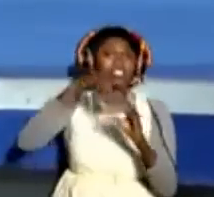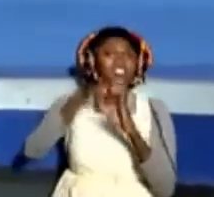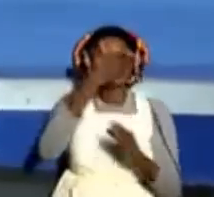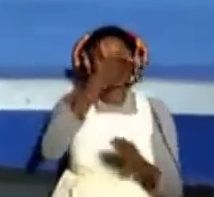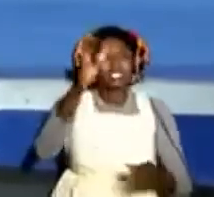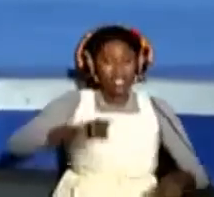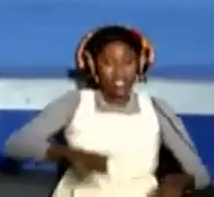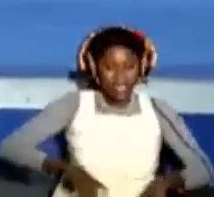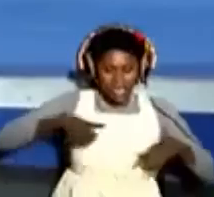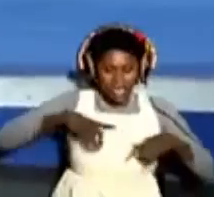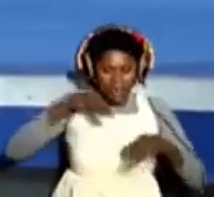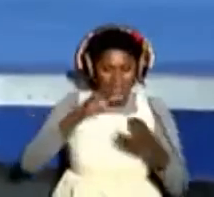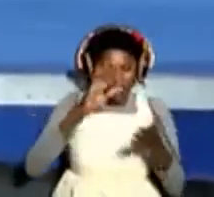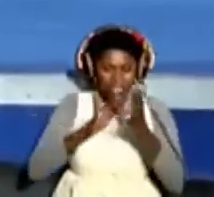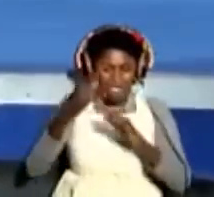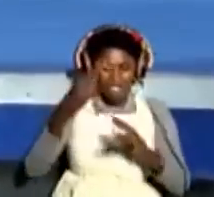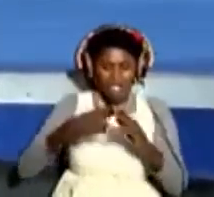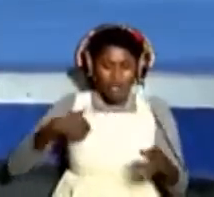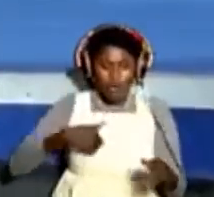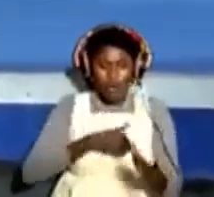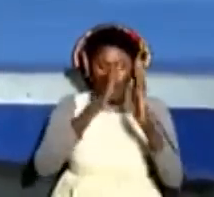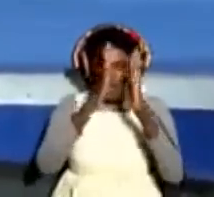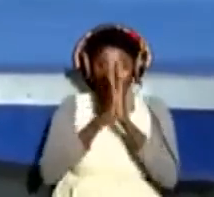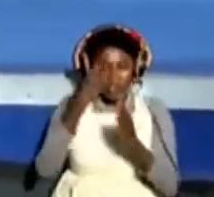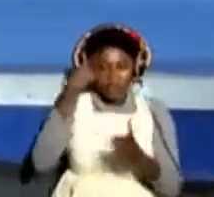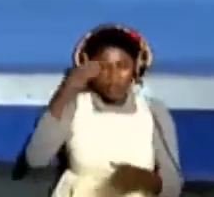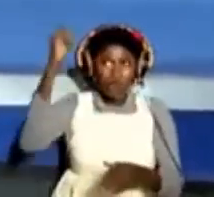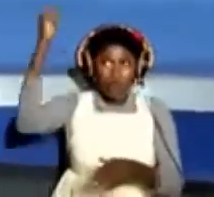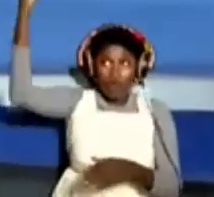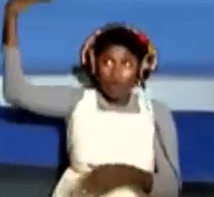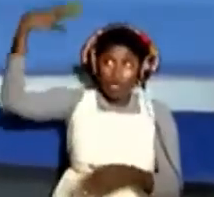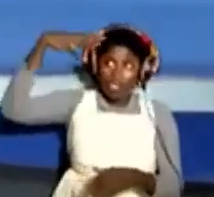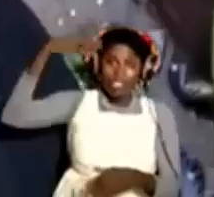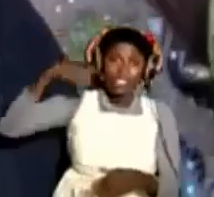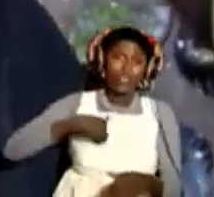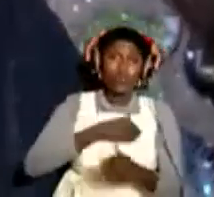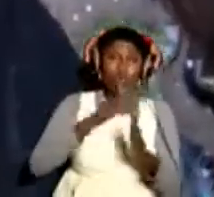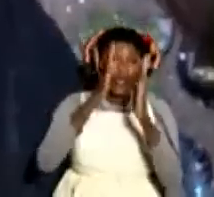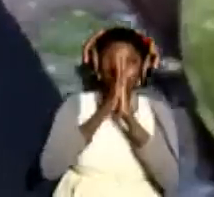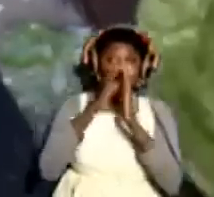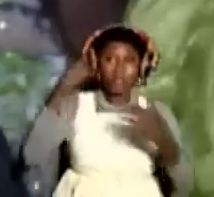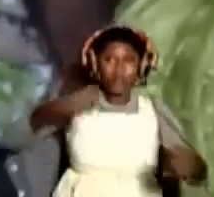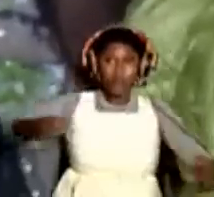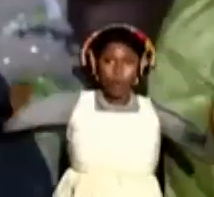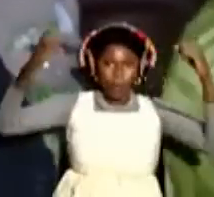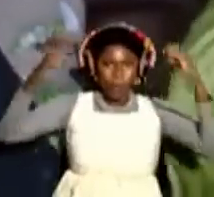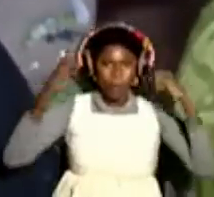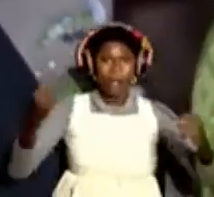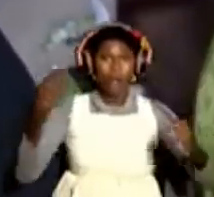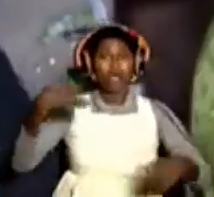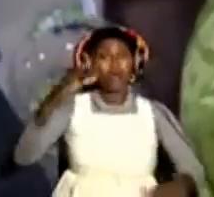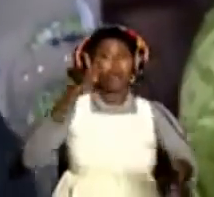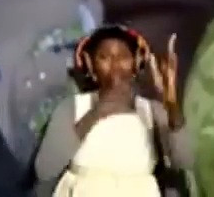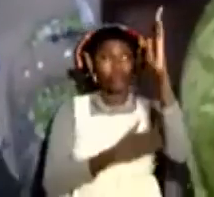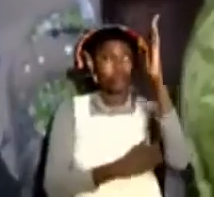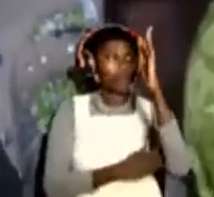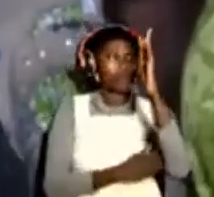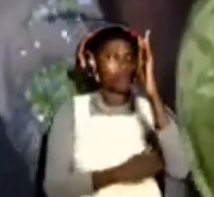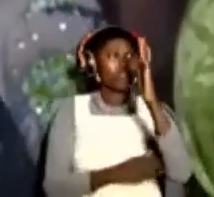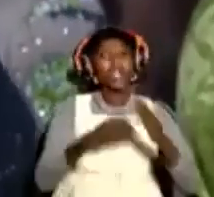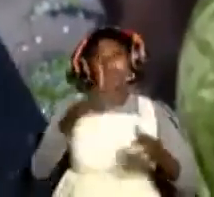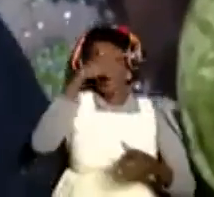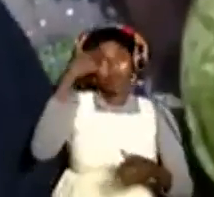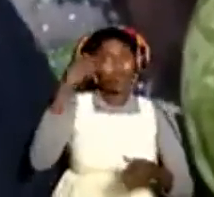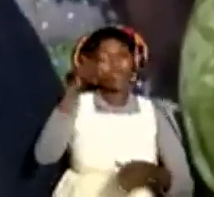Jesus. We pray for grace. We pray for power of God. Because we don't have